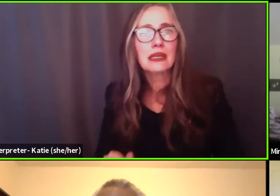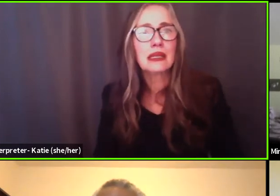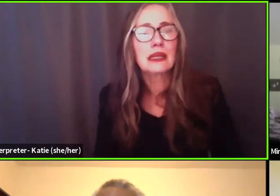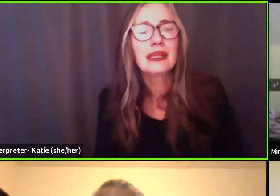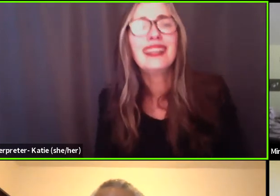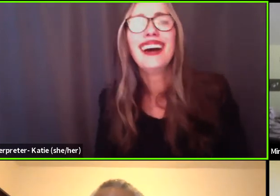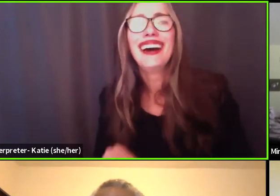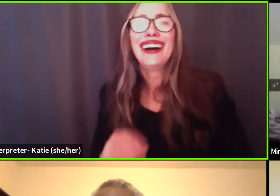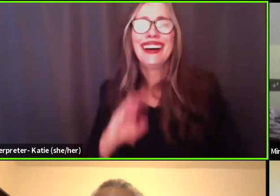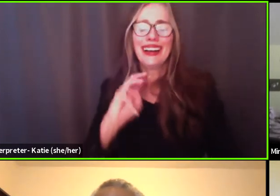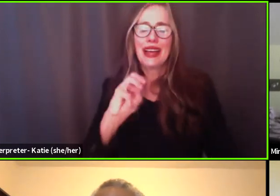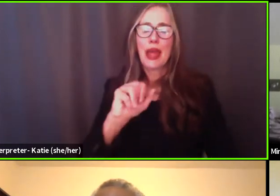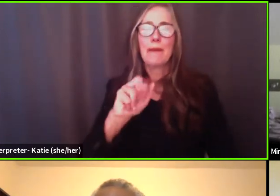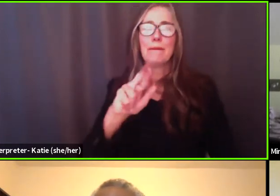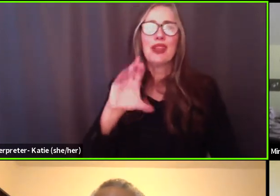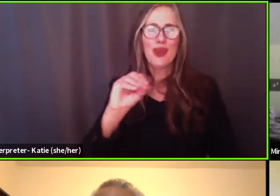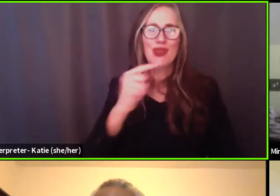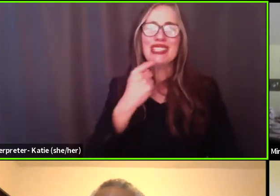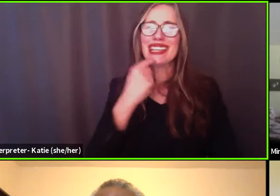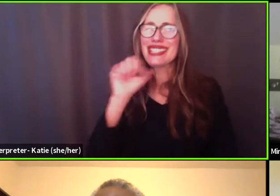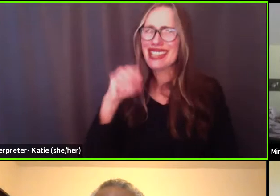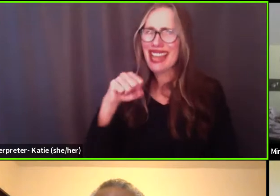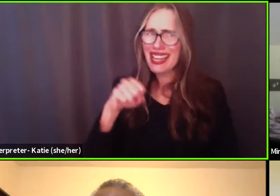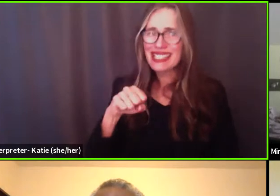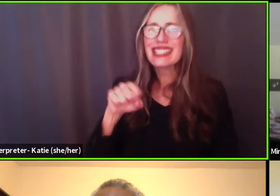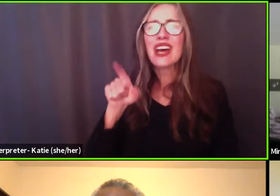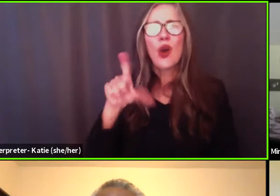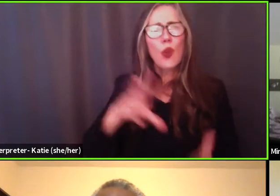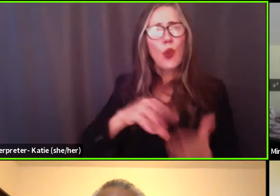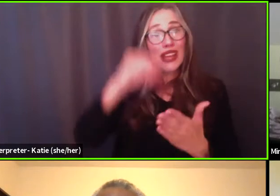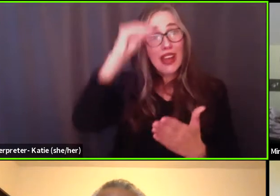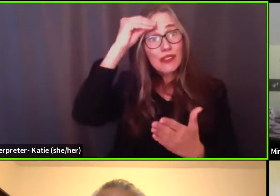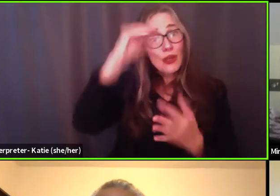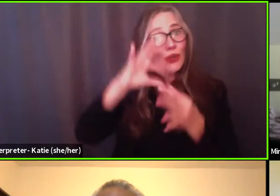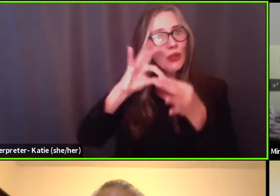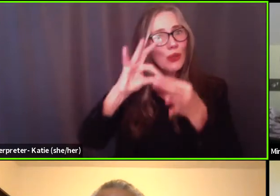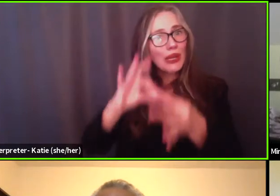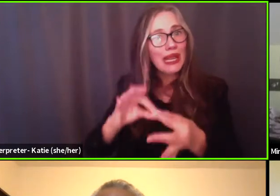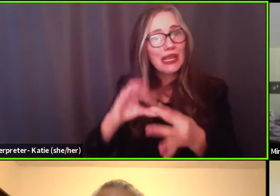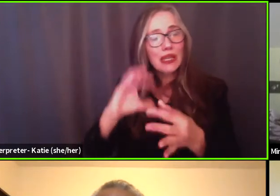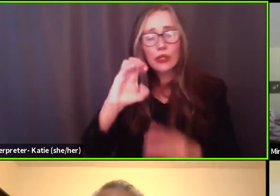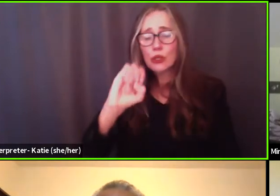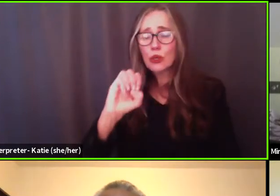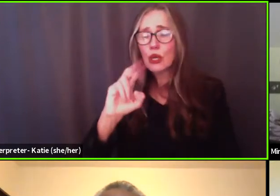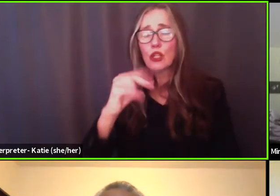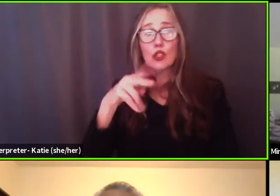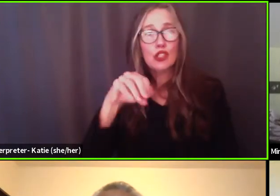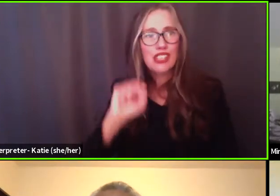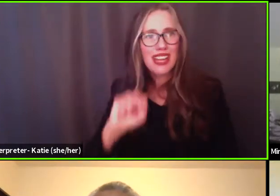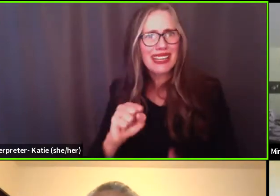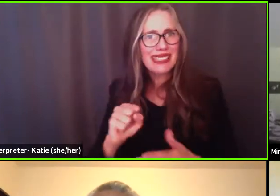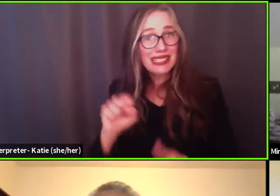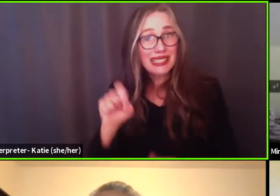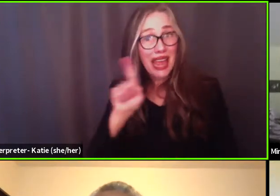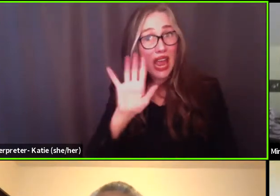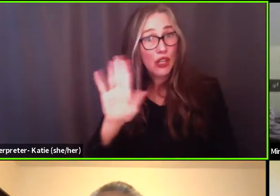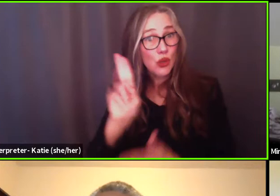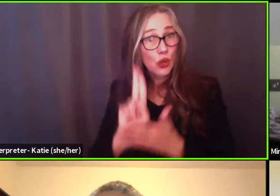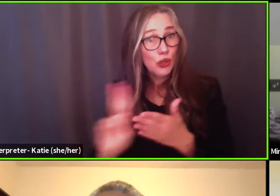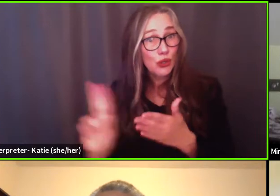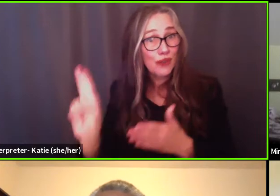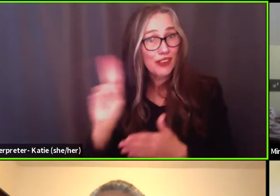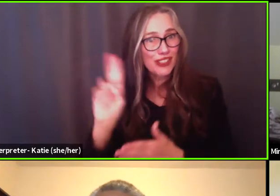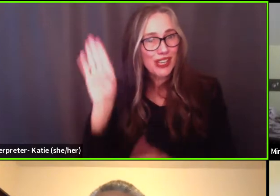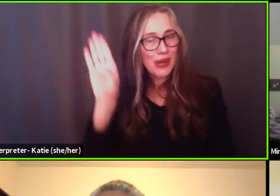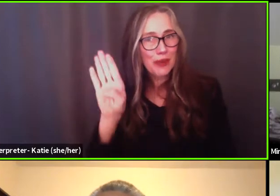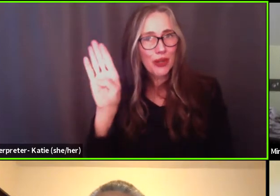questions what's what have you learned about eugenics at berkeley yes yes so it's been an interesting past couple years